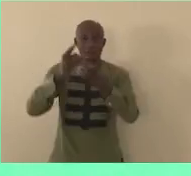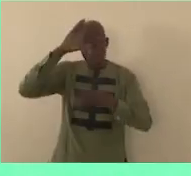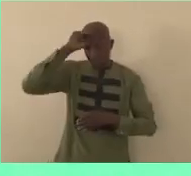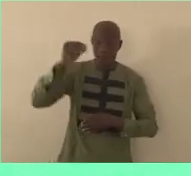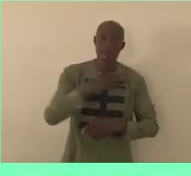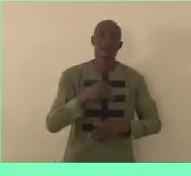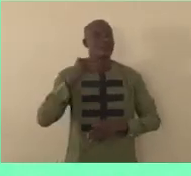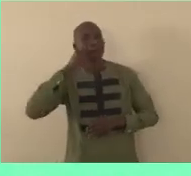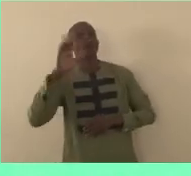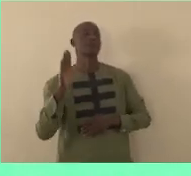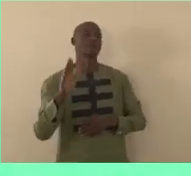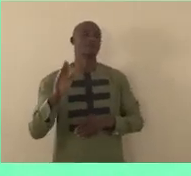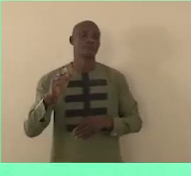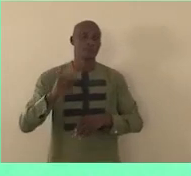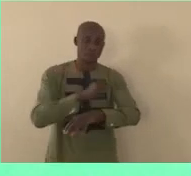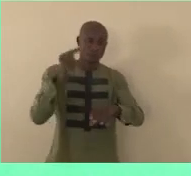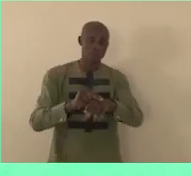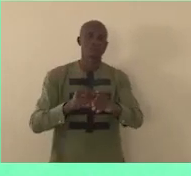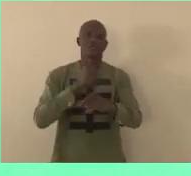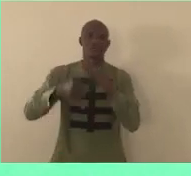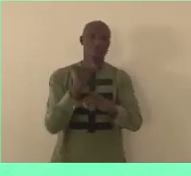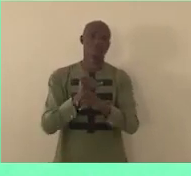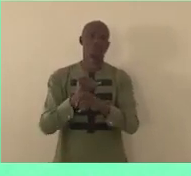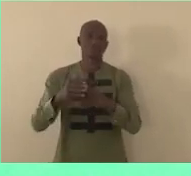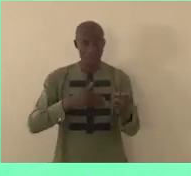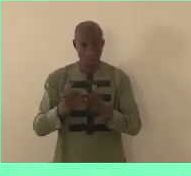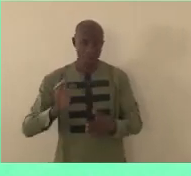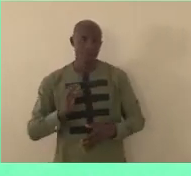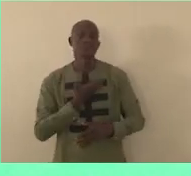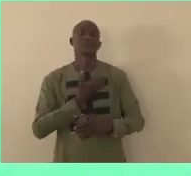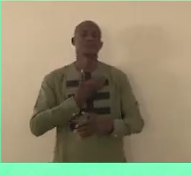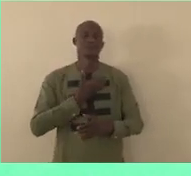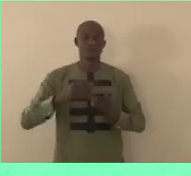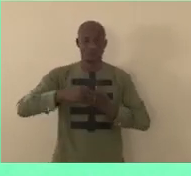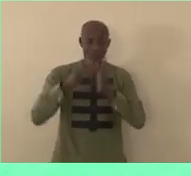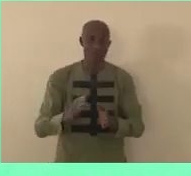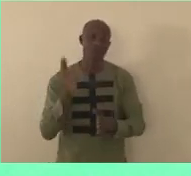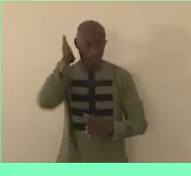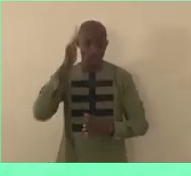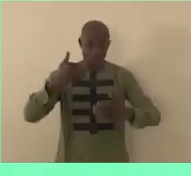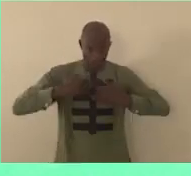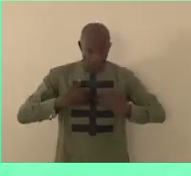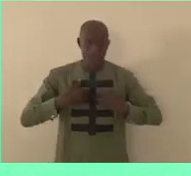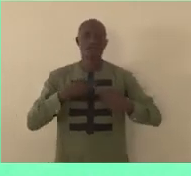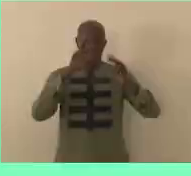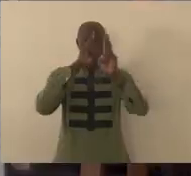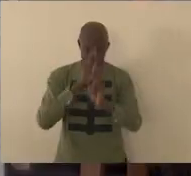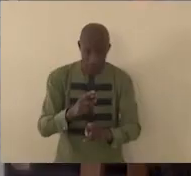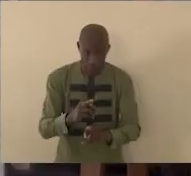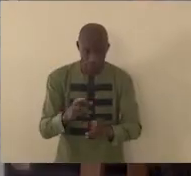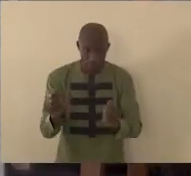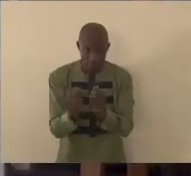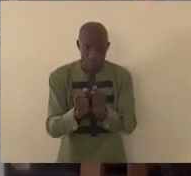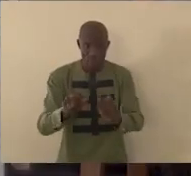dedicated men and women. In national and international affairs, our leaders will command respect in the degree to which